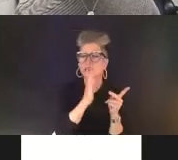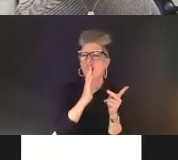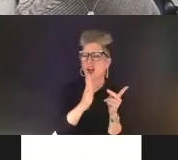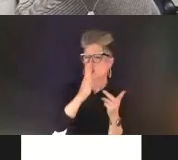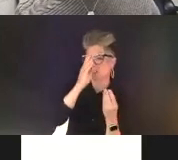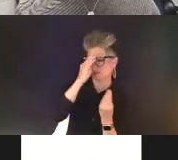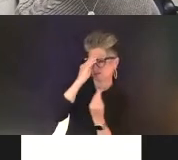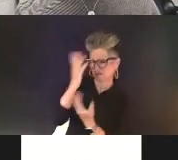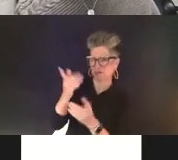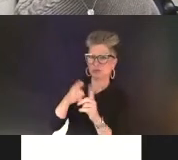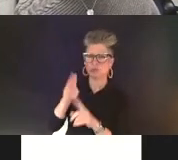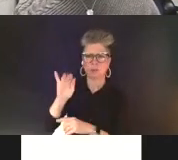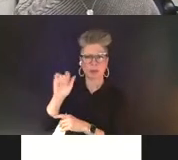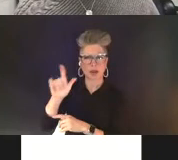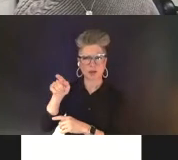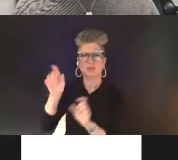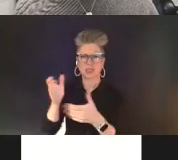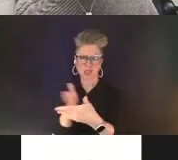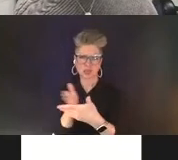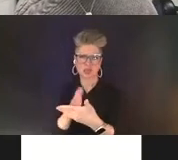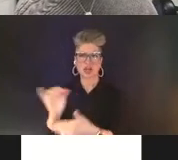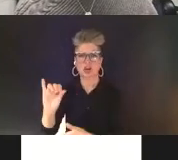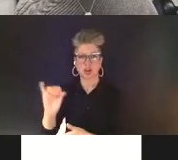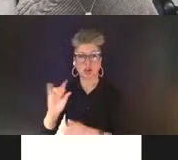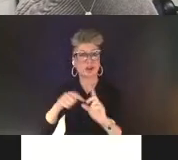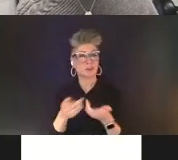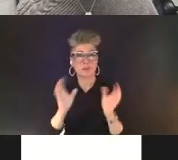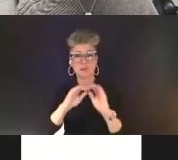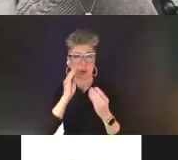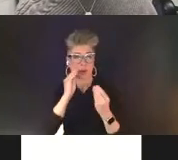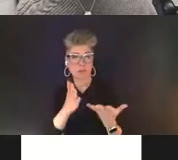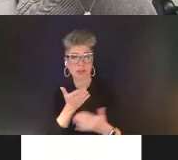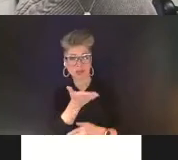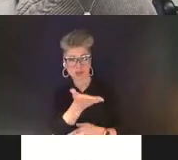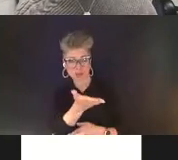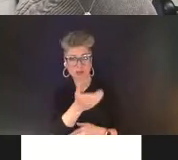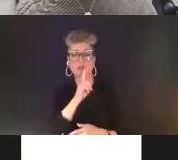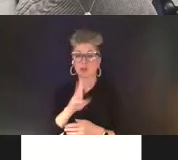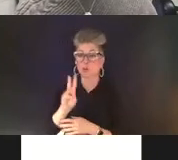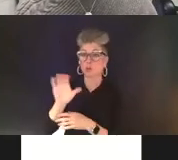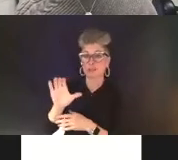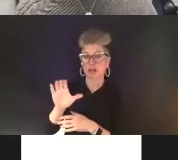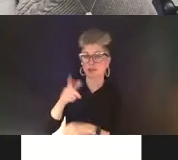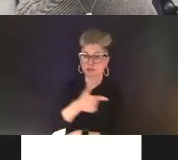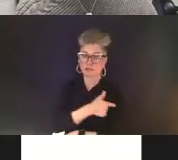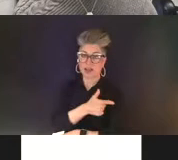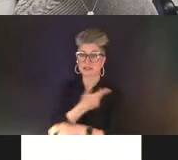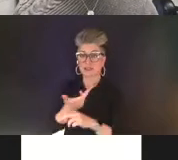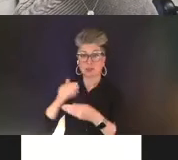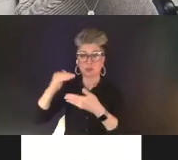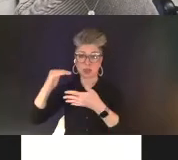got this to share as well. Here's some more information. So there is actually a Wisconsin vaccine registry that you can sign up